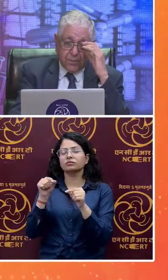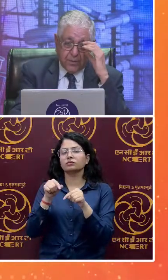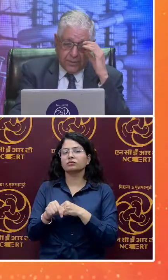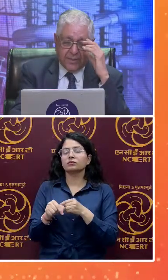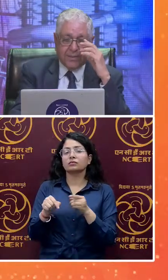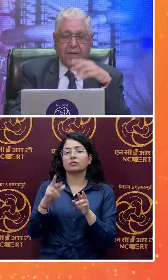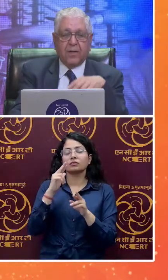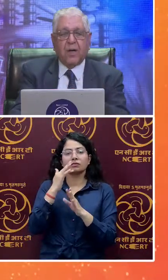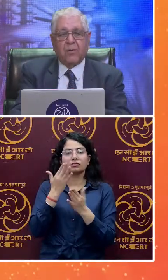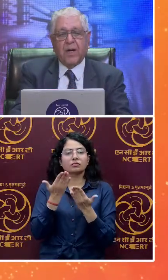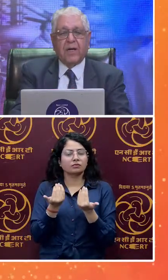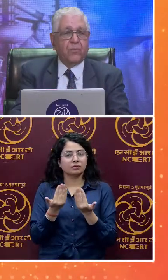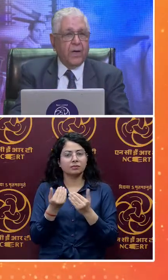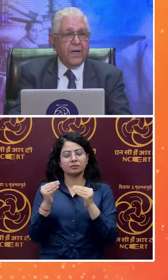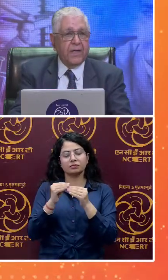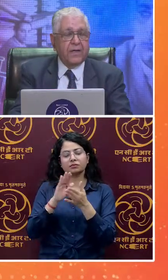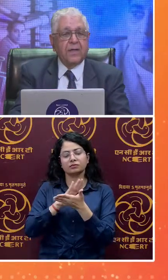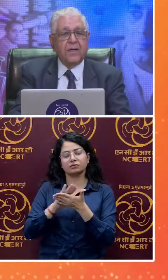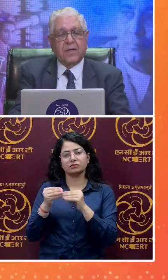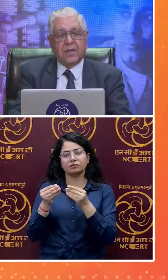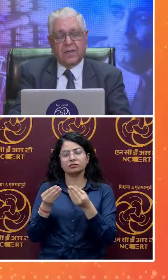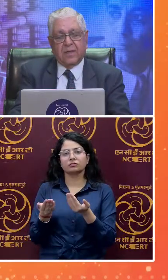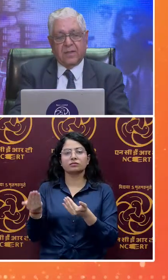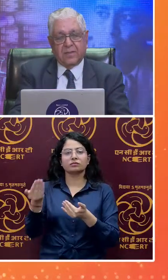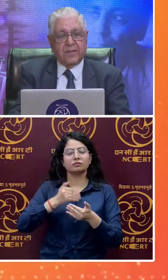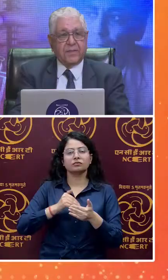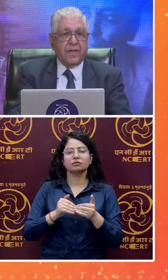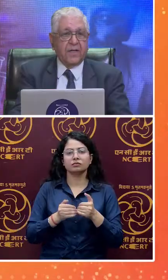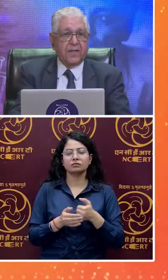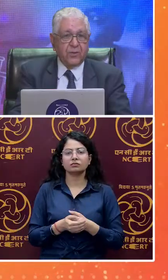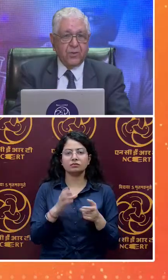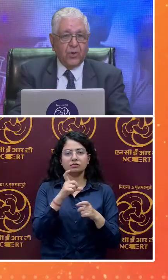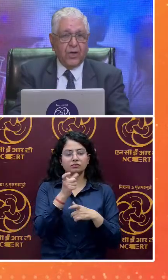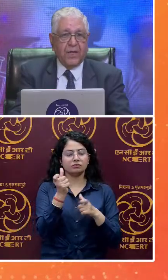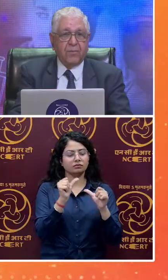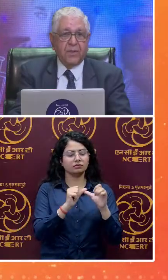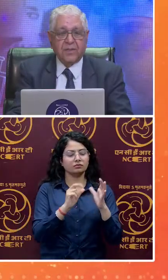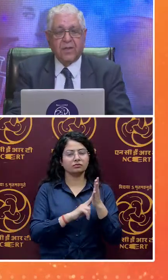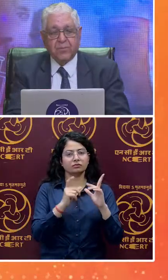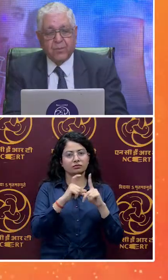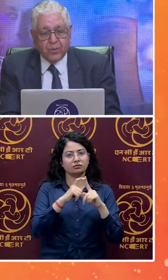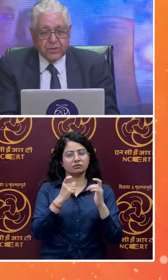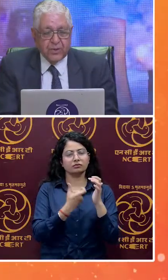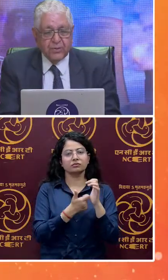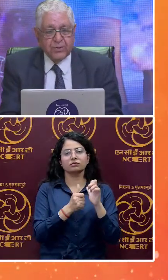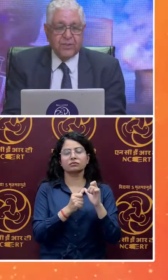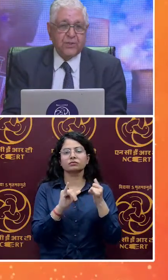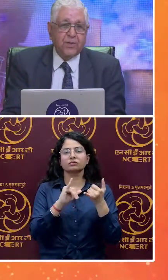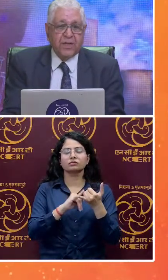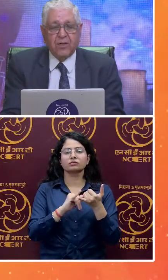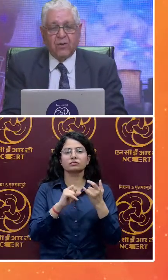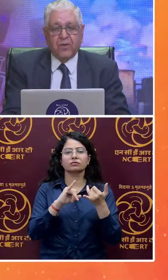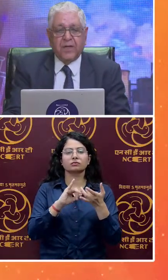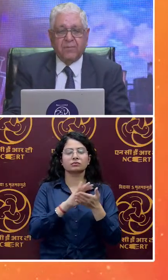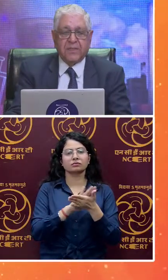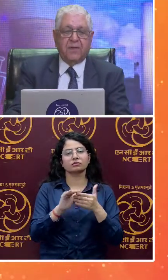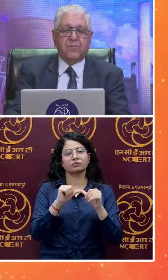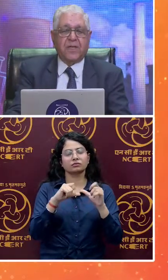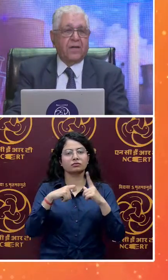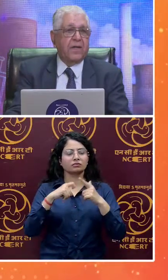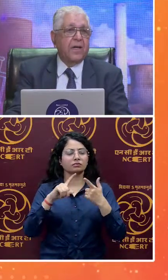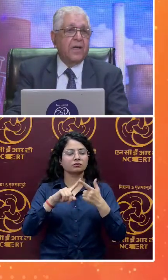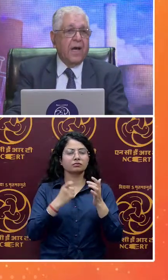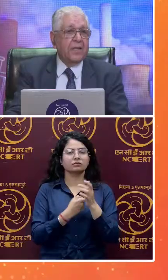reach Chandrasekhar, Bhabha had invited Chandrasekhar to join him in the proposed new institute, and he offered him the